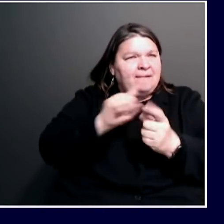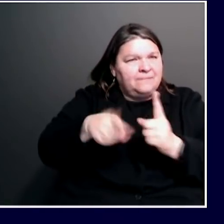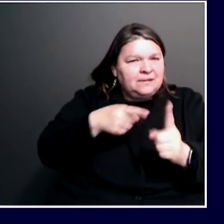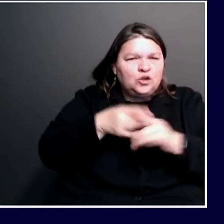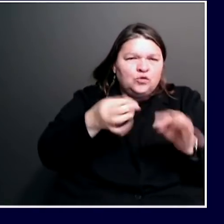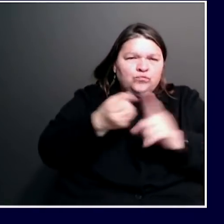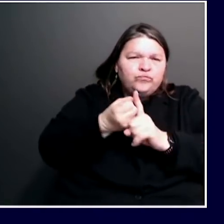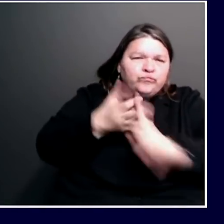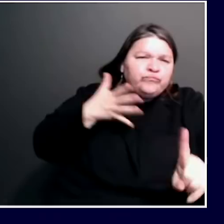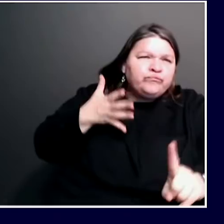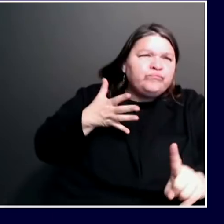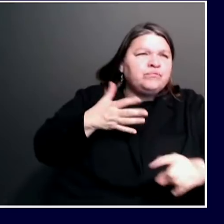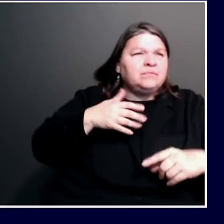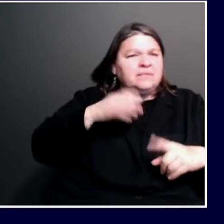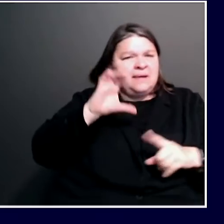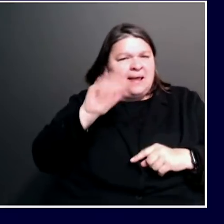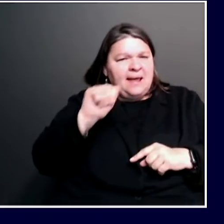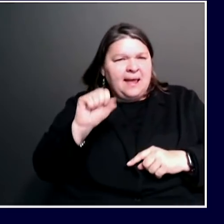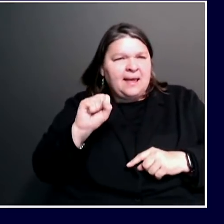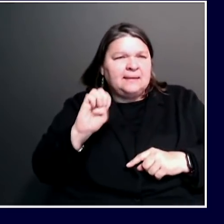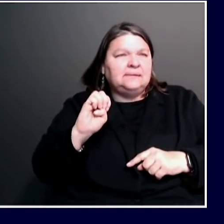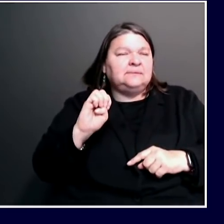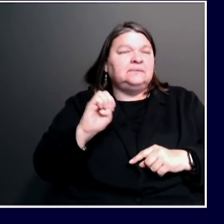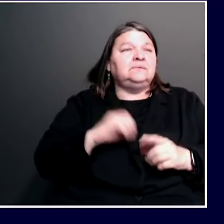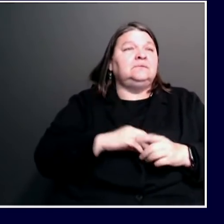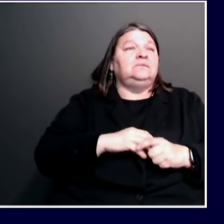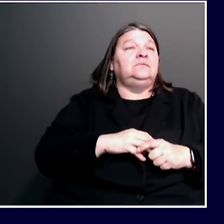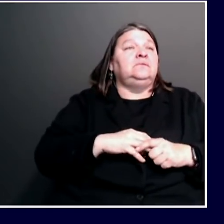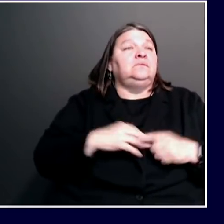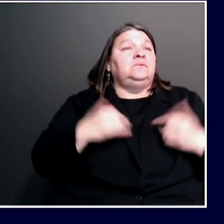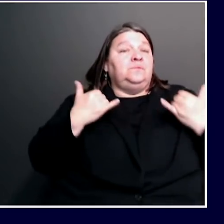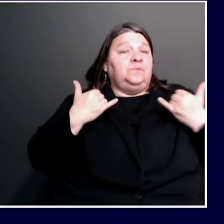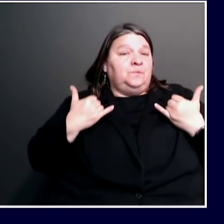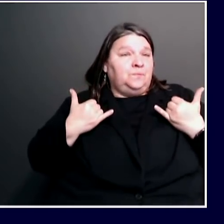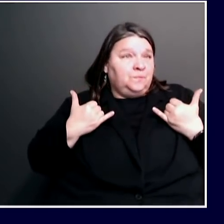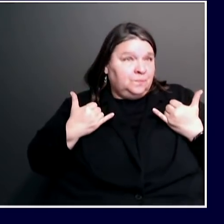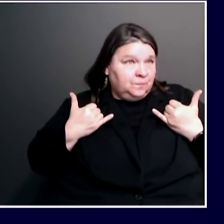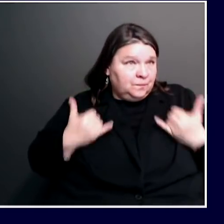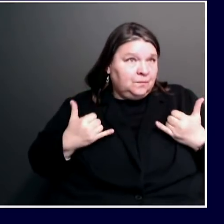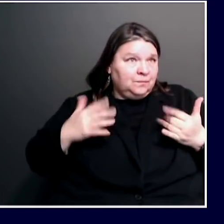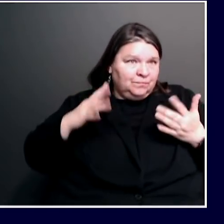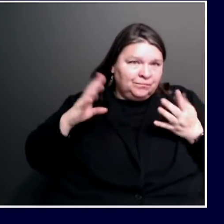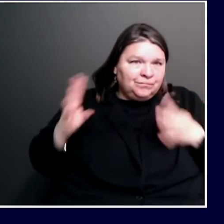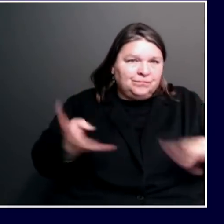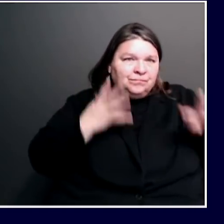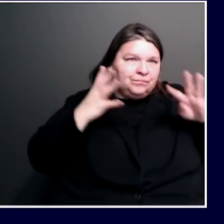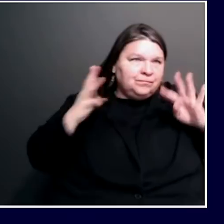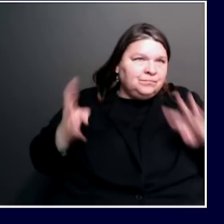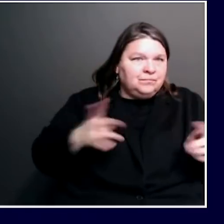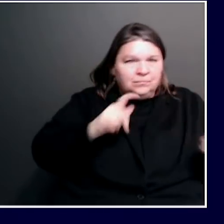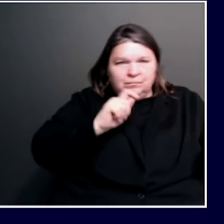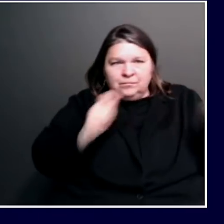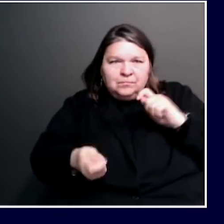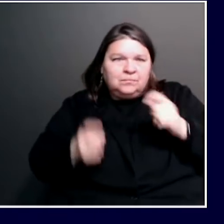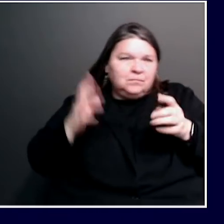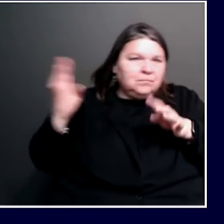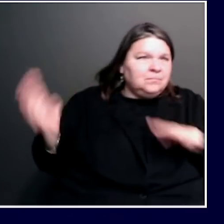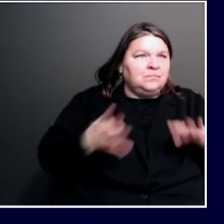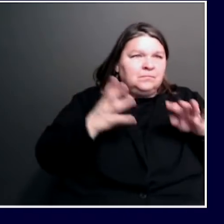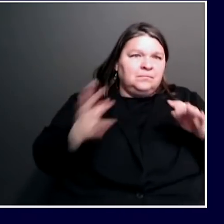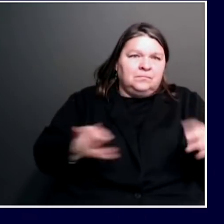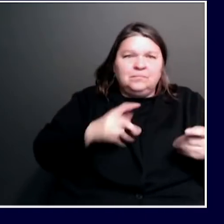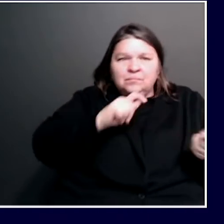of people, that they'd be able to plow through it. At this stage, what it needs to be, and what other states did much earlier because